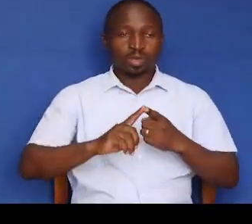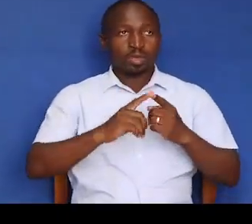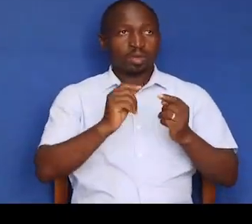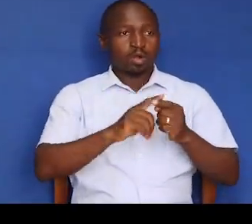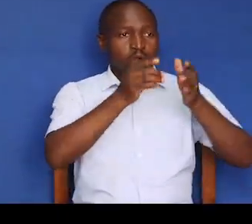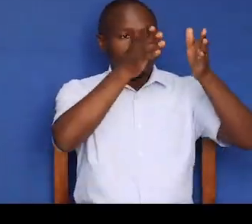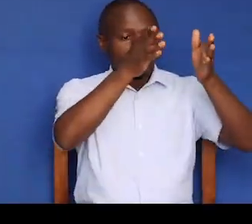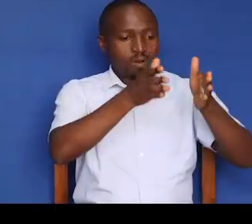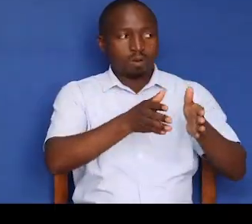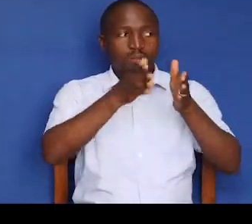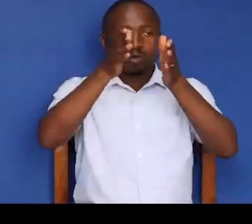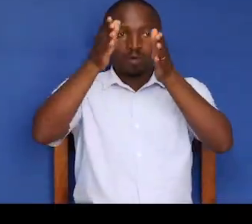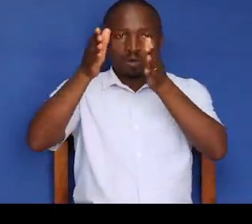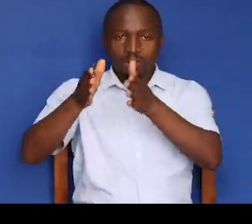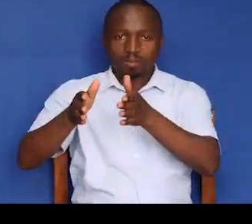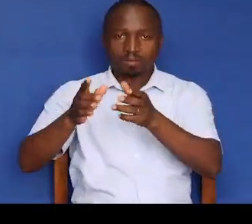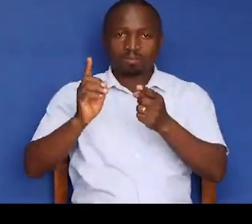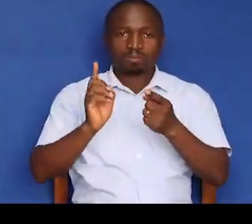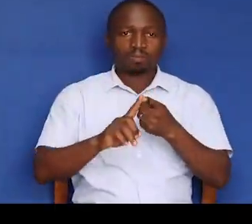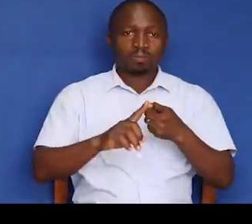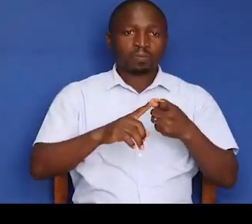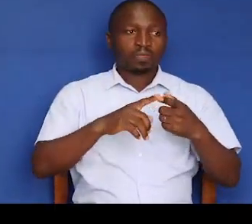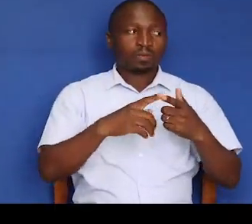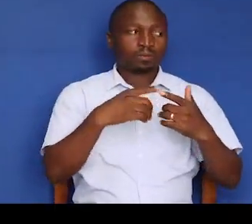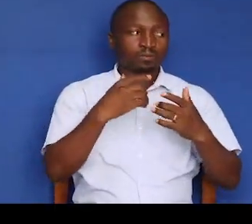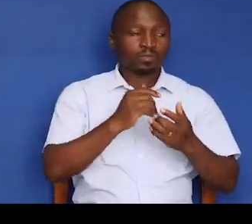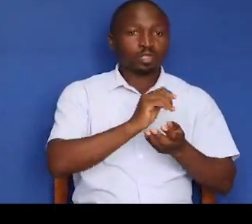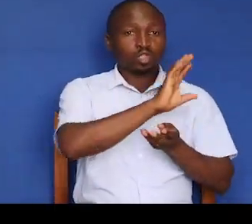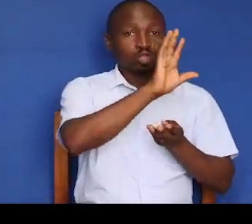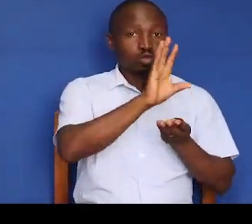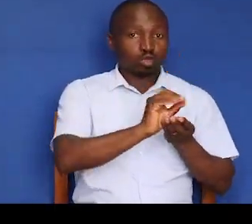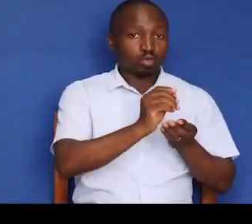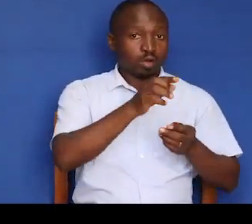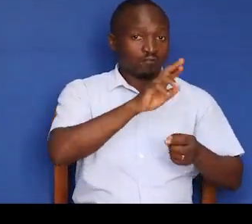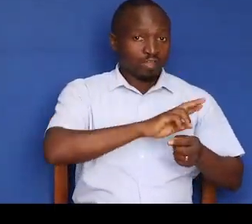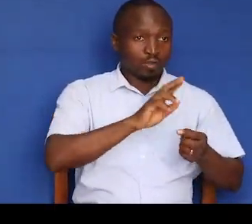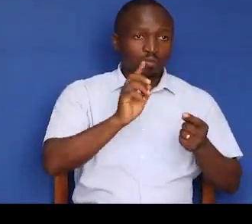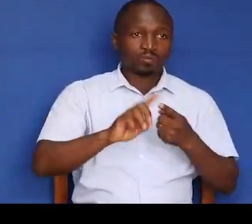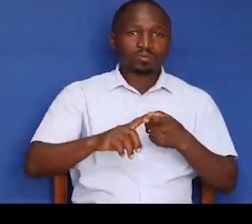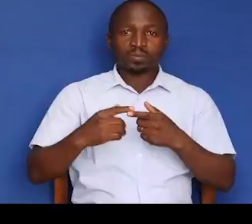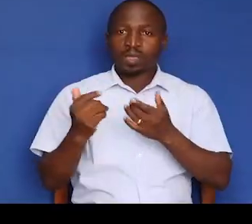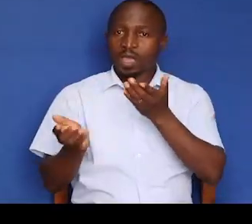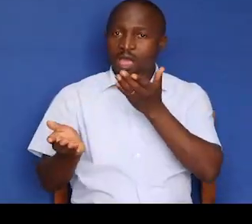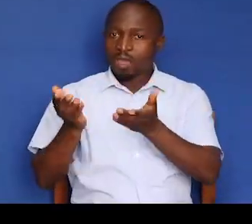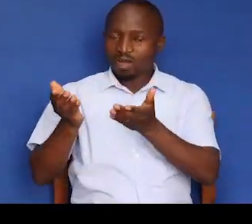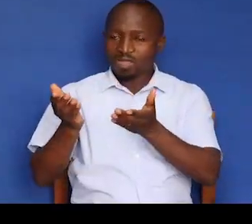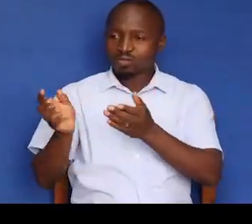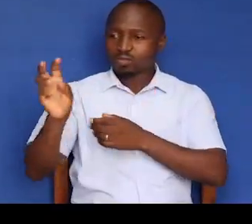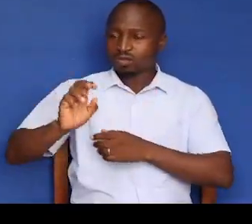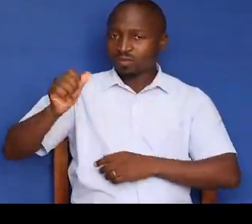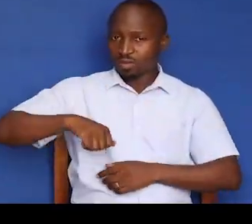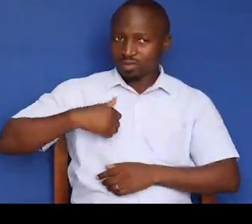have total cost column, but average revenue, we have to find